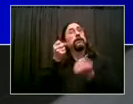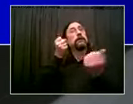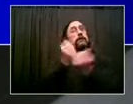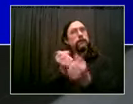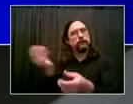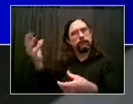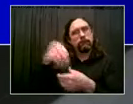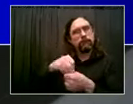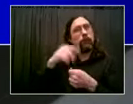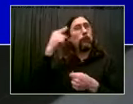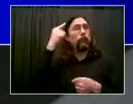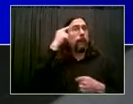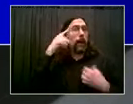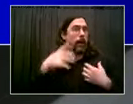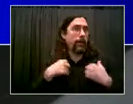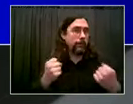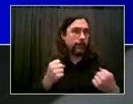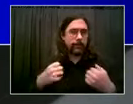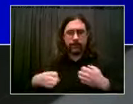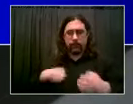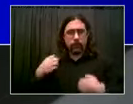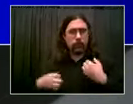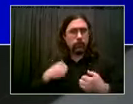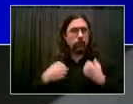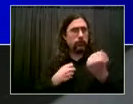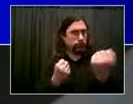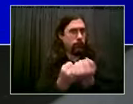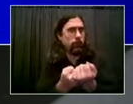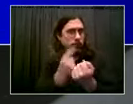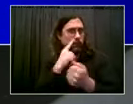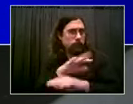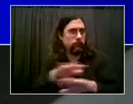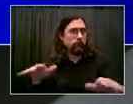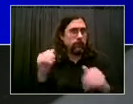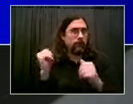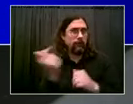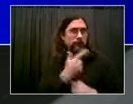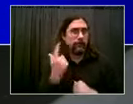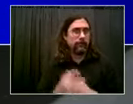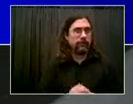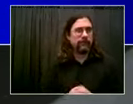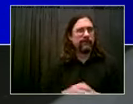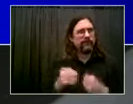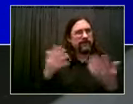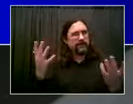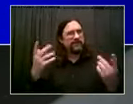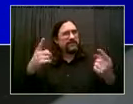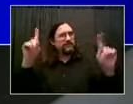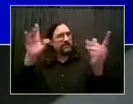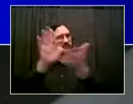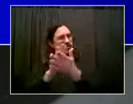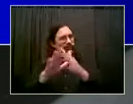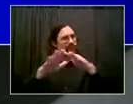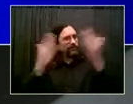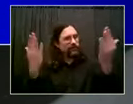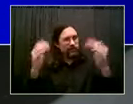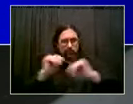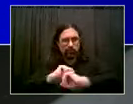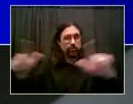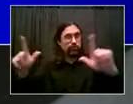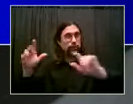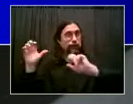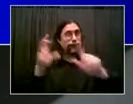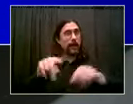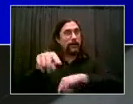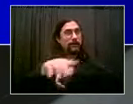this is going to be crucial for families. So many parents are relieved, I know, and it's also going to help us move this whole city forward.